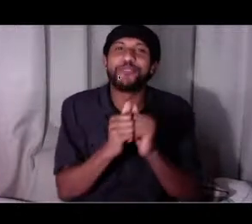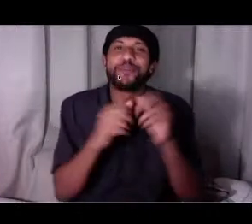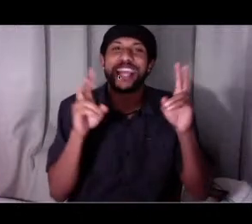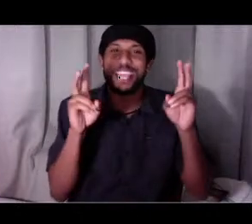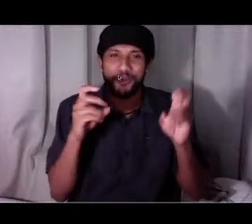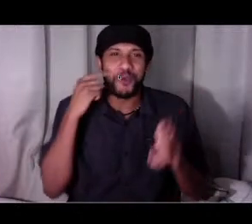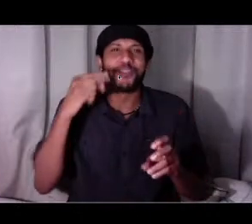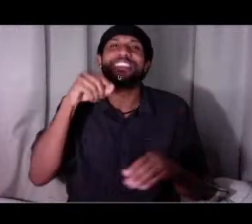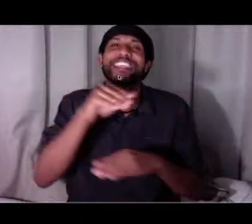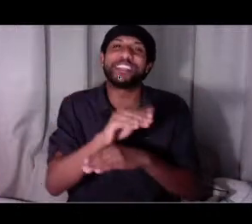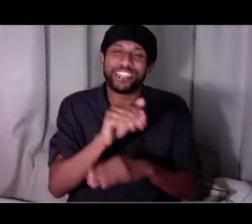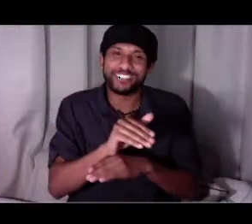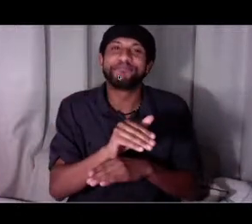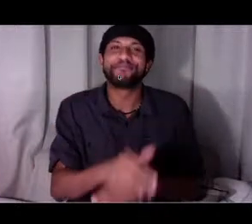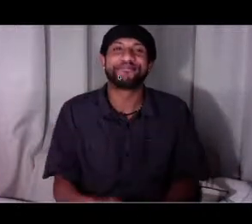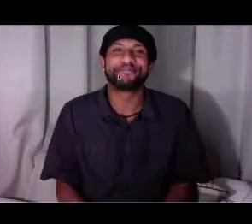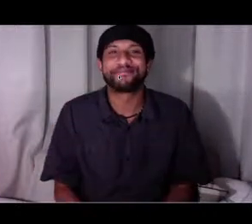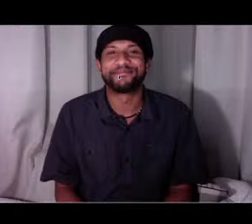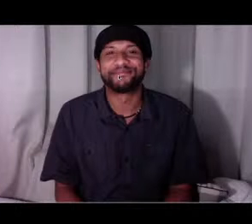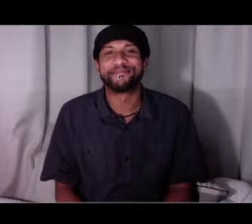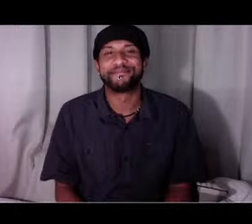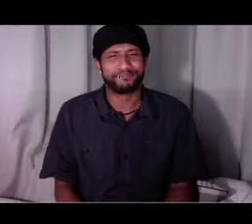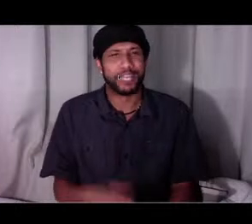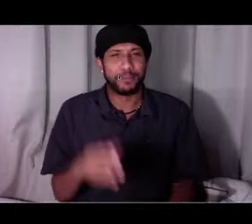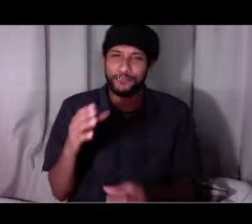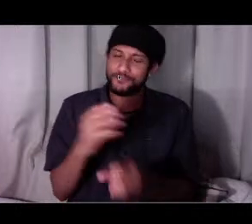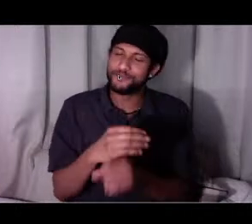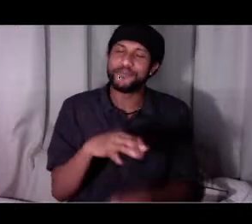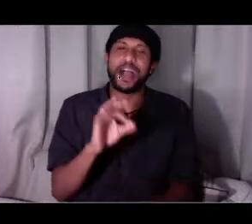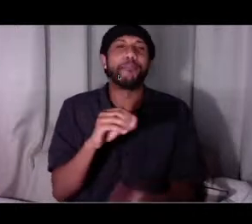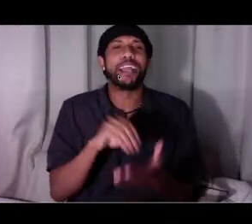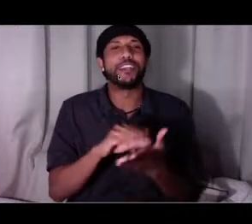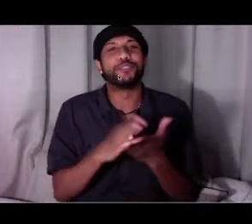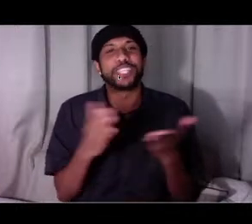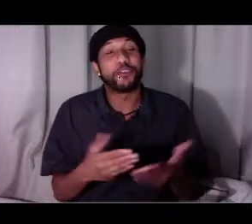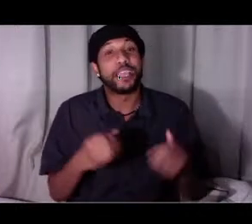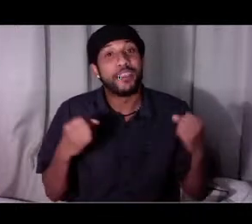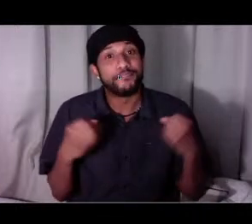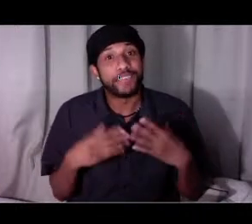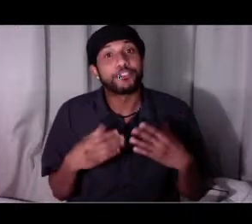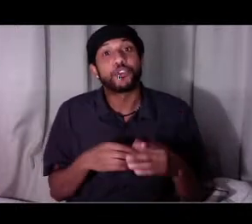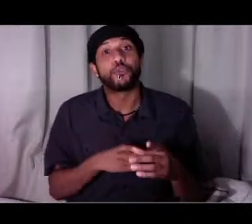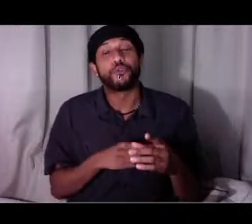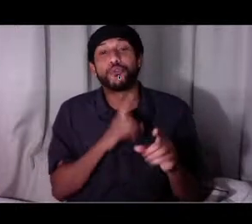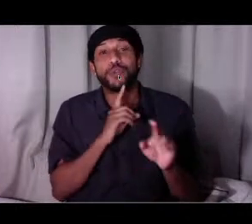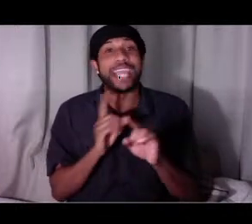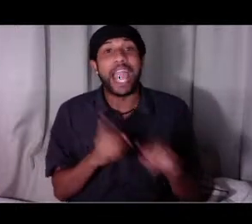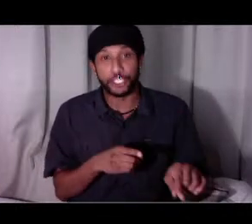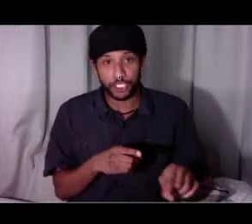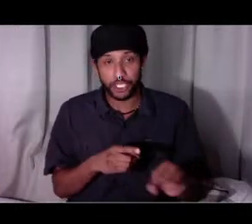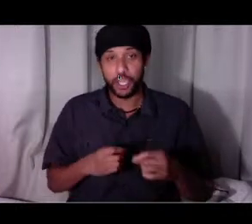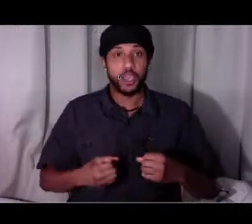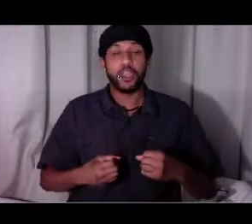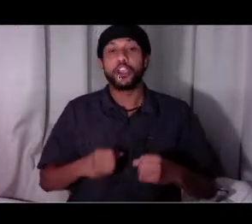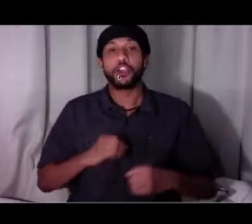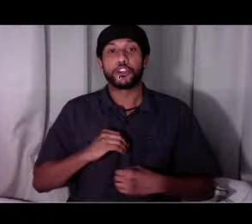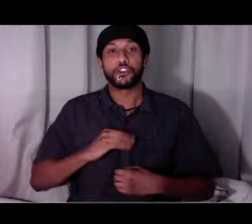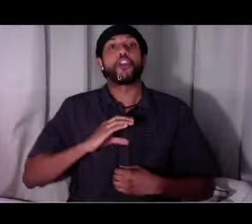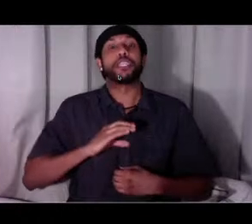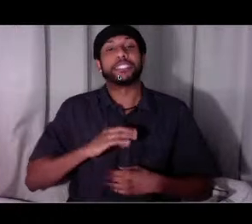this evening if I can get my notes up here it says fear is a reaction courage is a